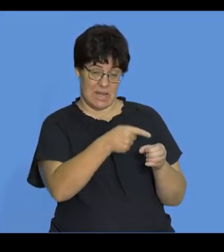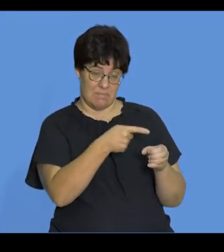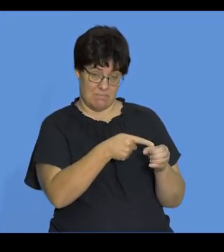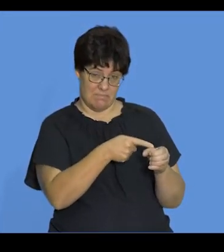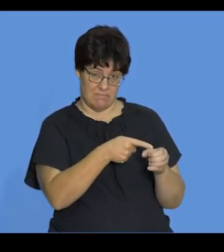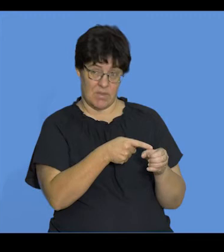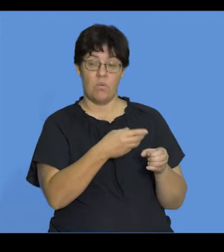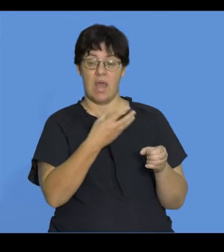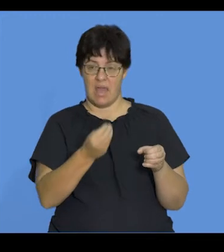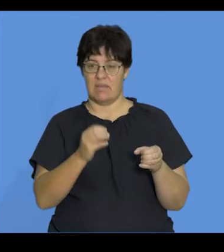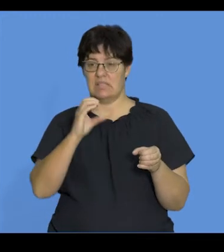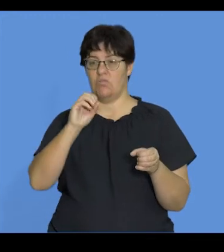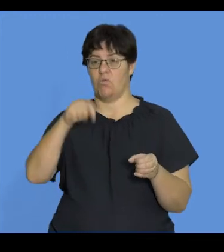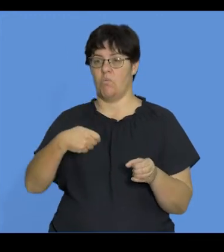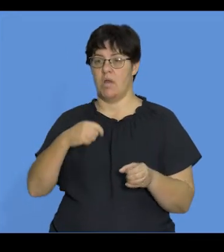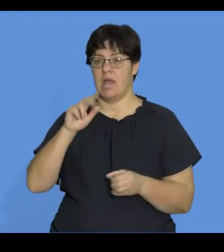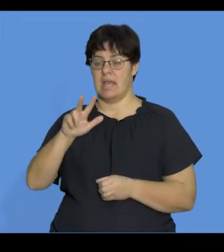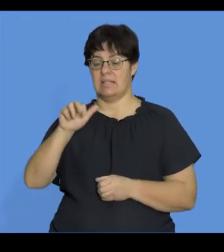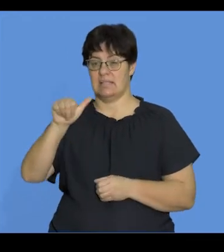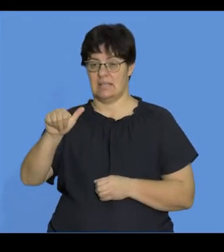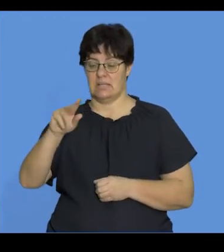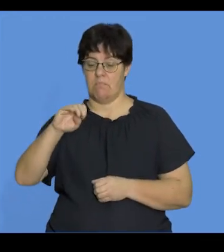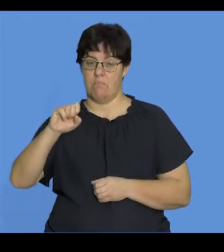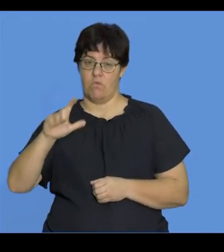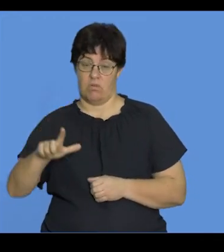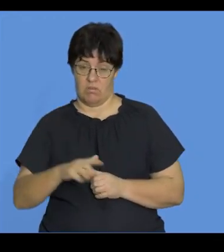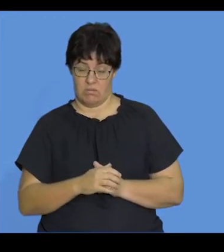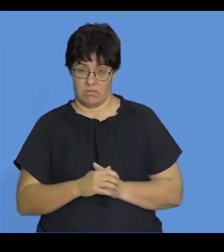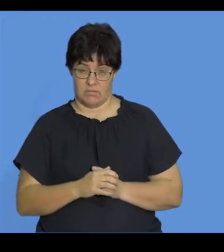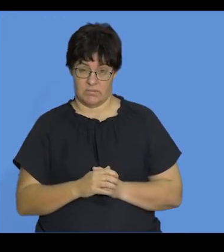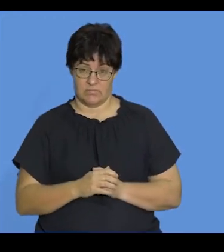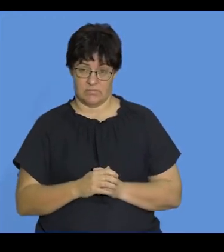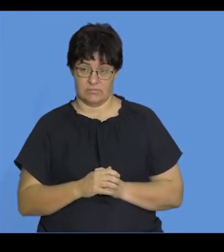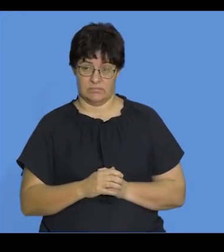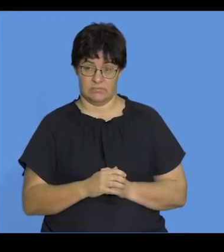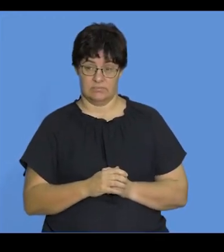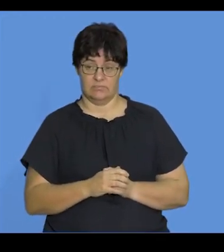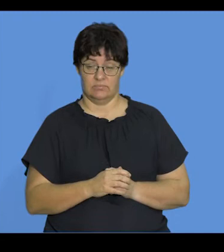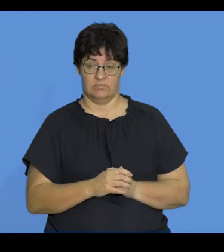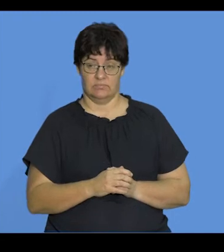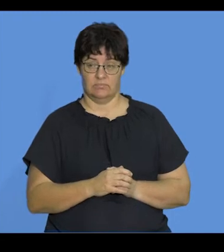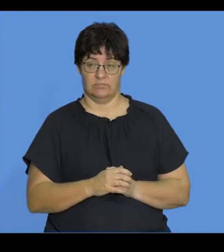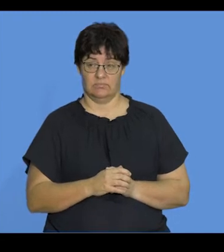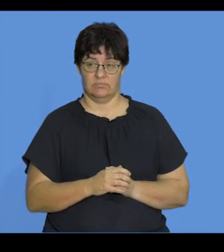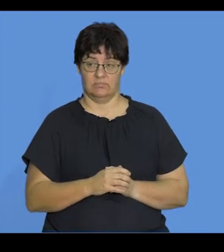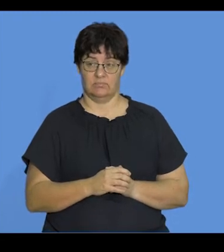butane, we've got 0.86 moles, right? So this is